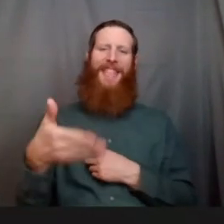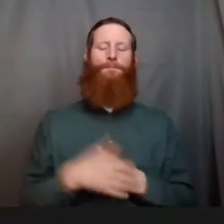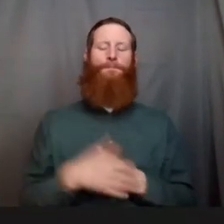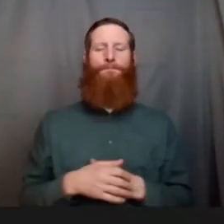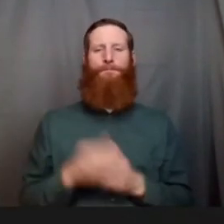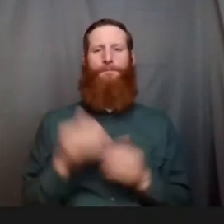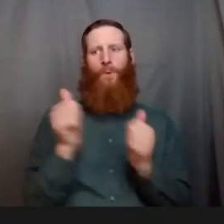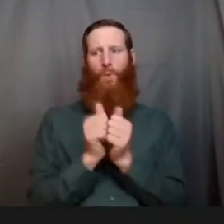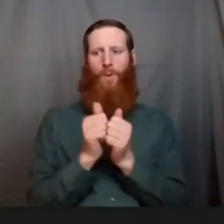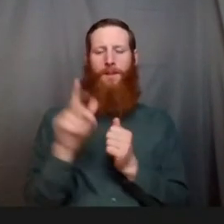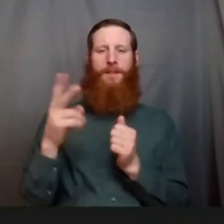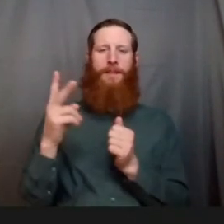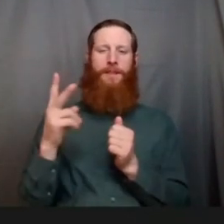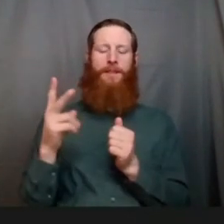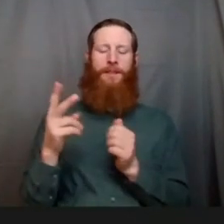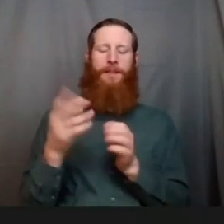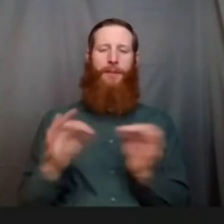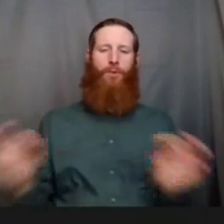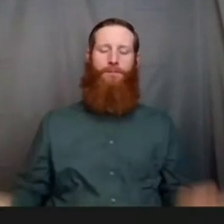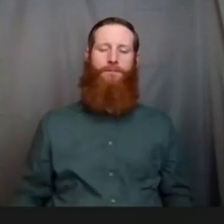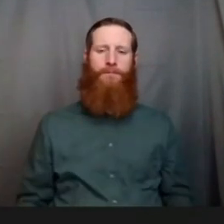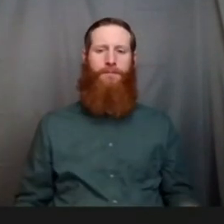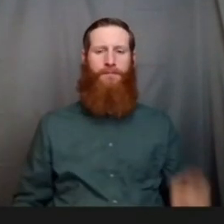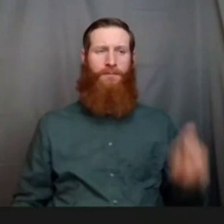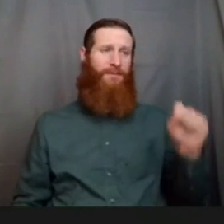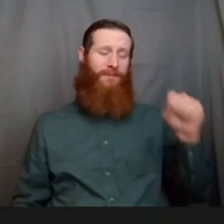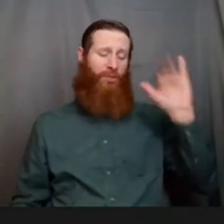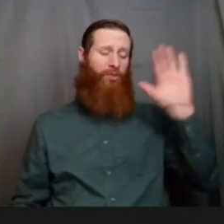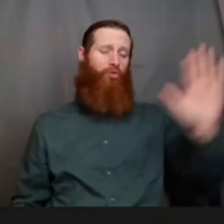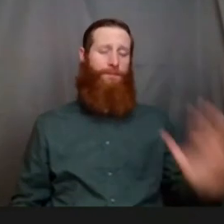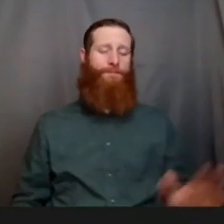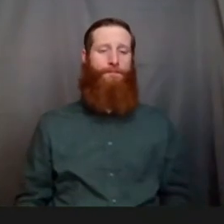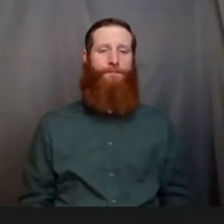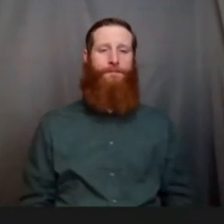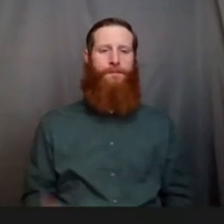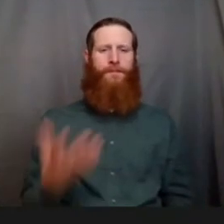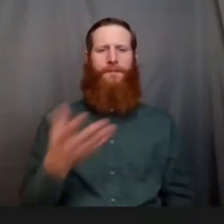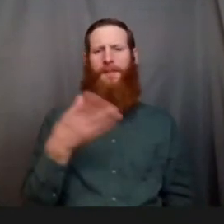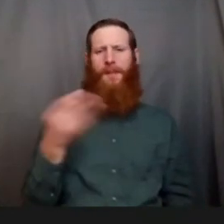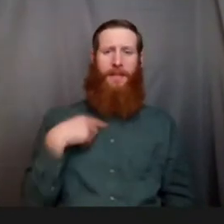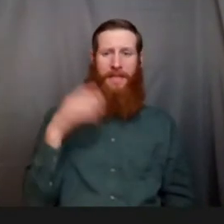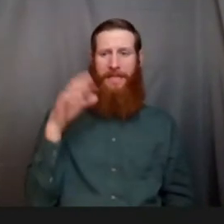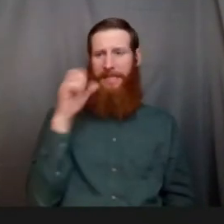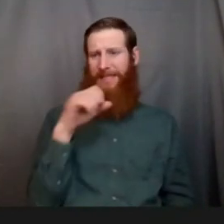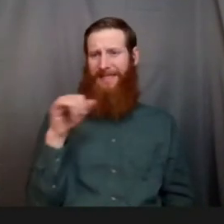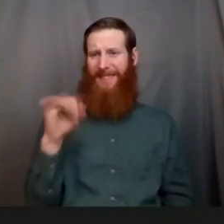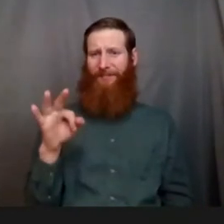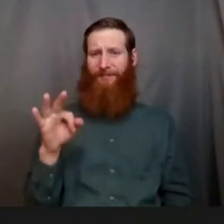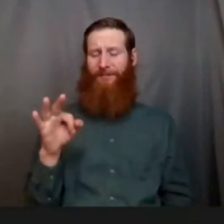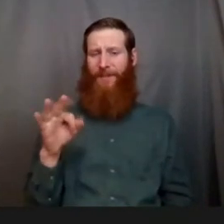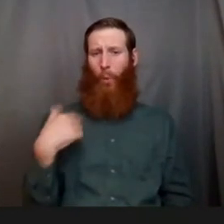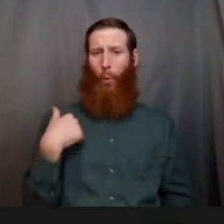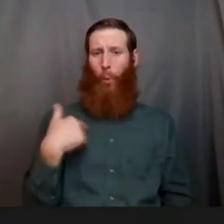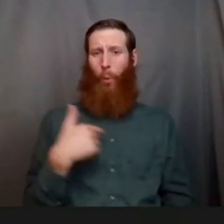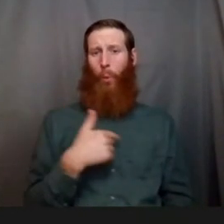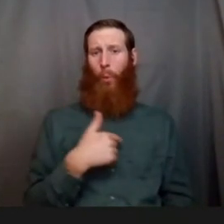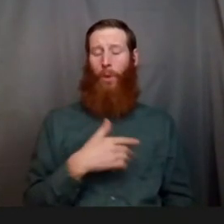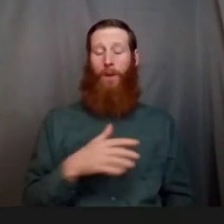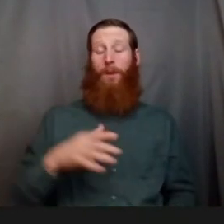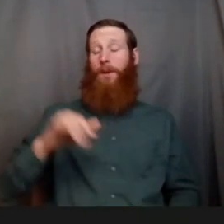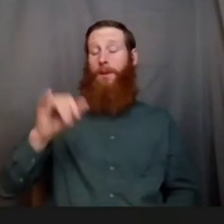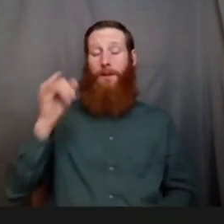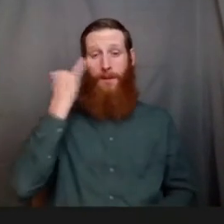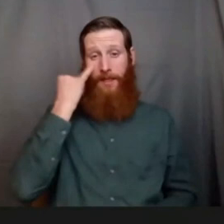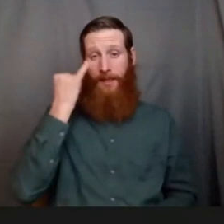Yeah, I think this is great. And then I guess if you know, we are, if there happens to be